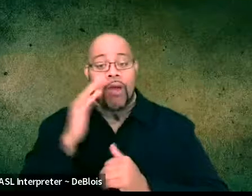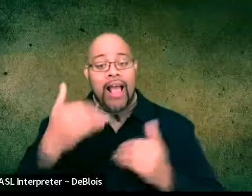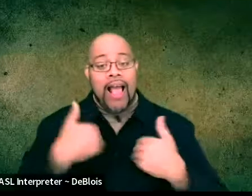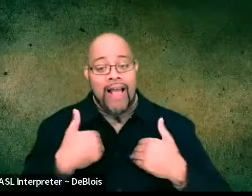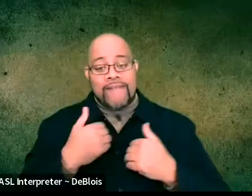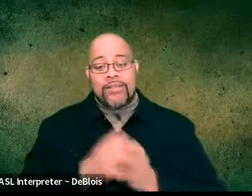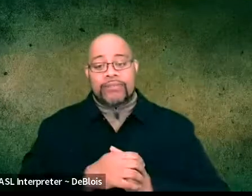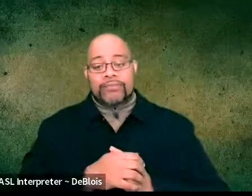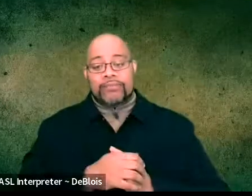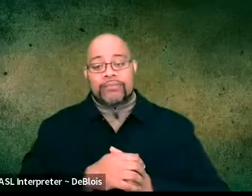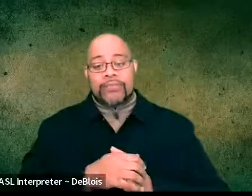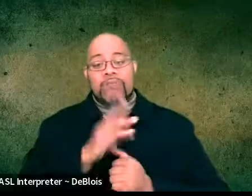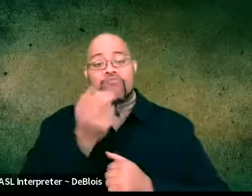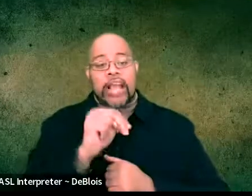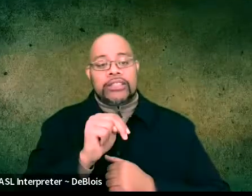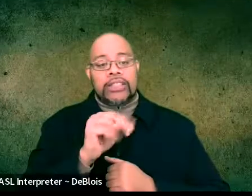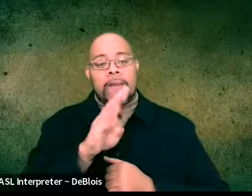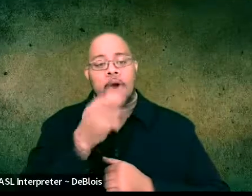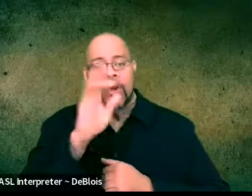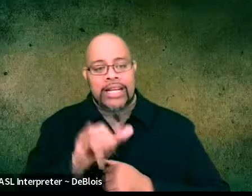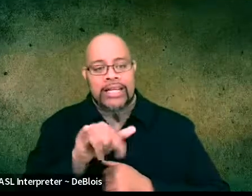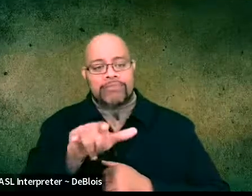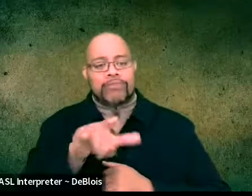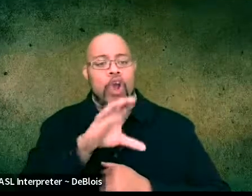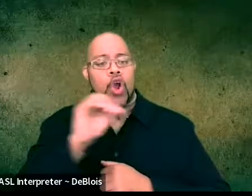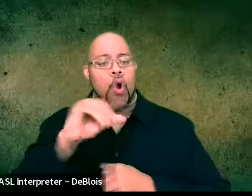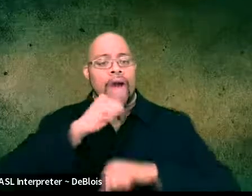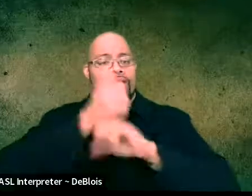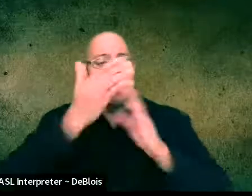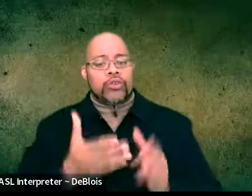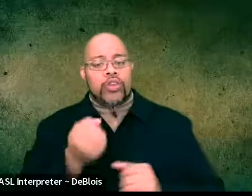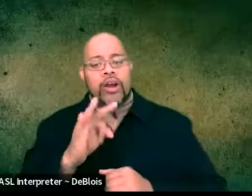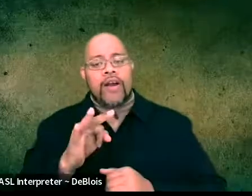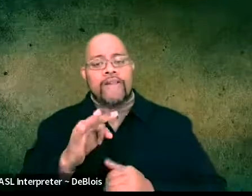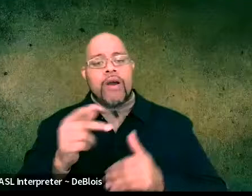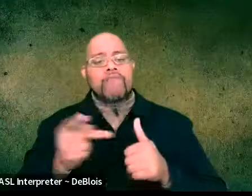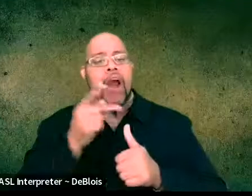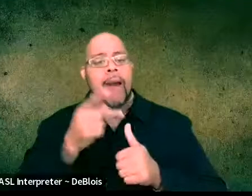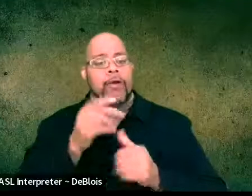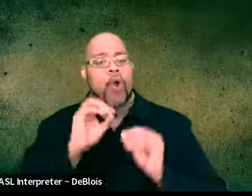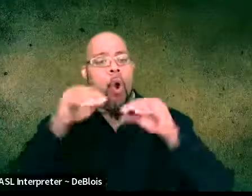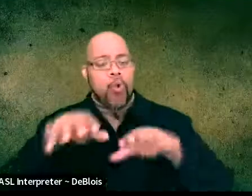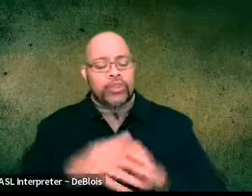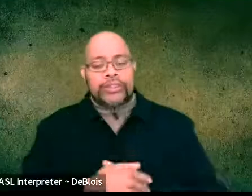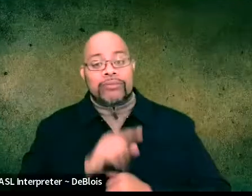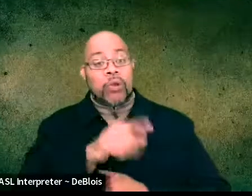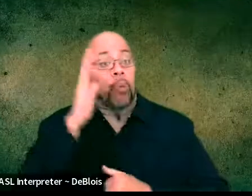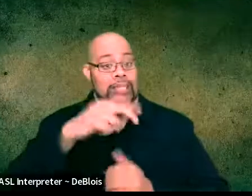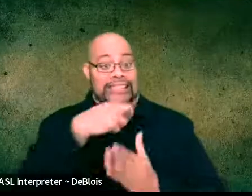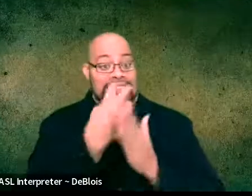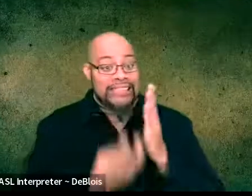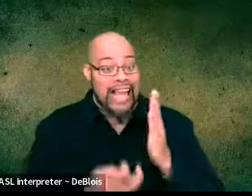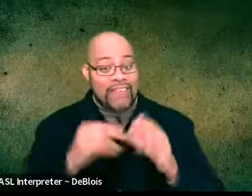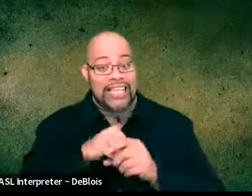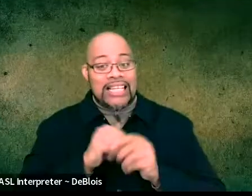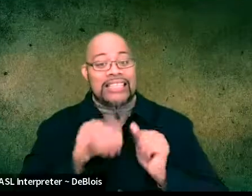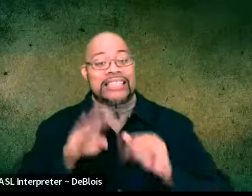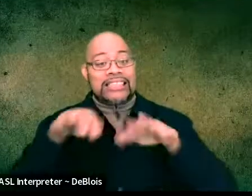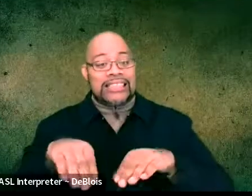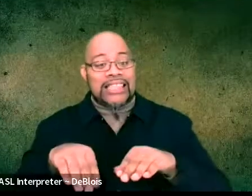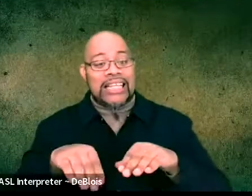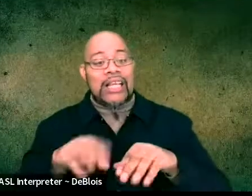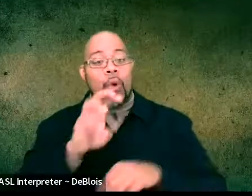have Brandon Barney, who is the co-founder of Primary Ocean, and he'll be diving into